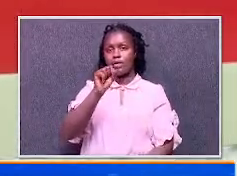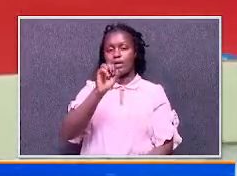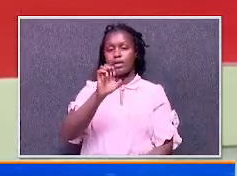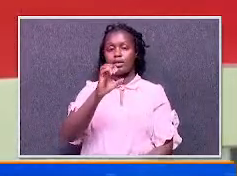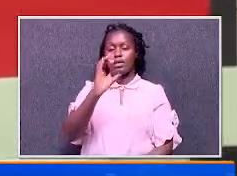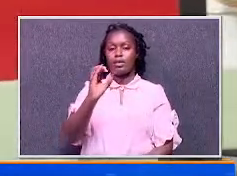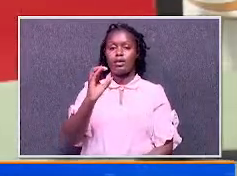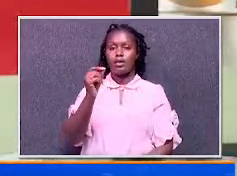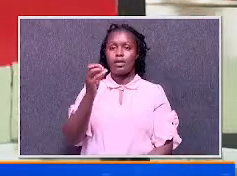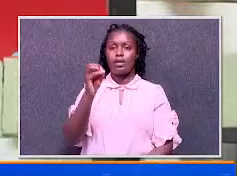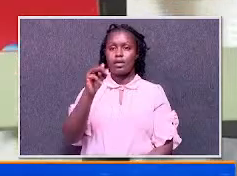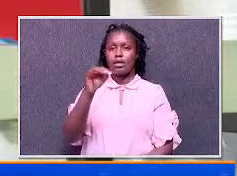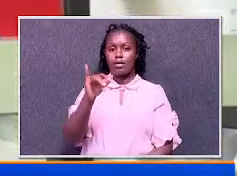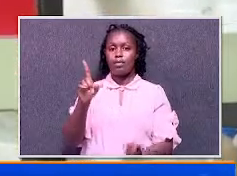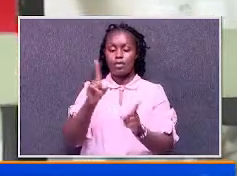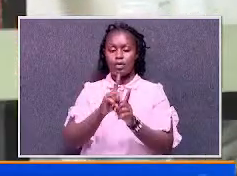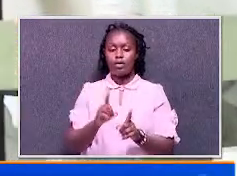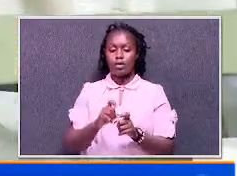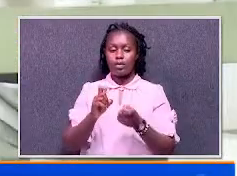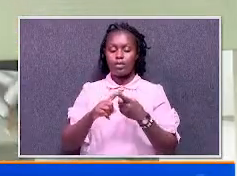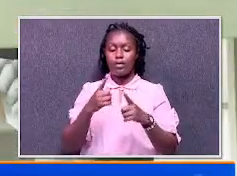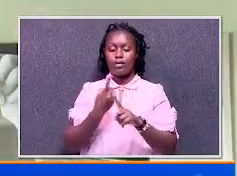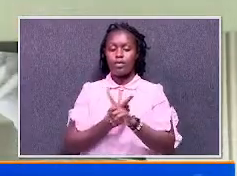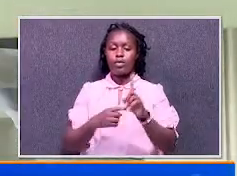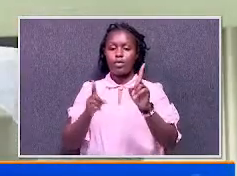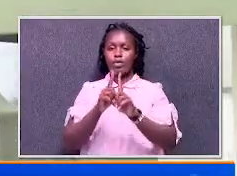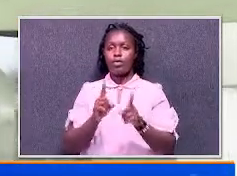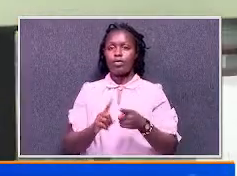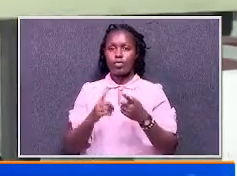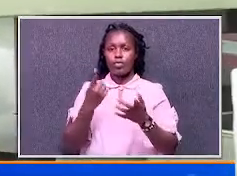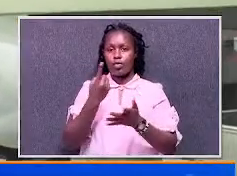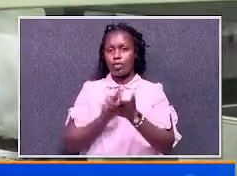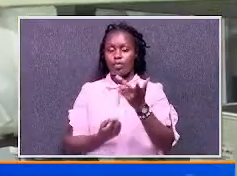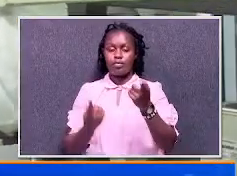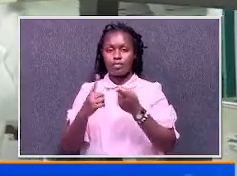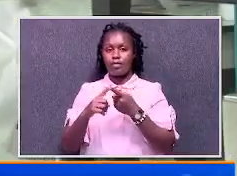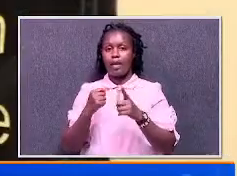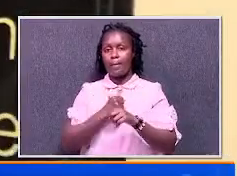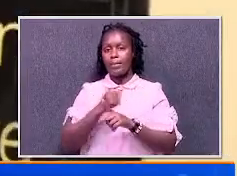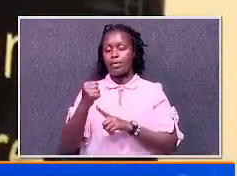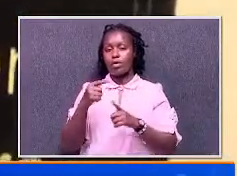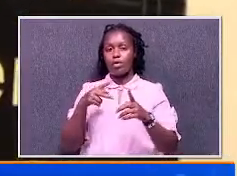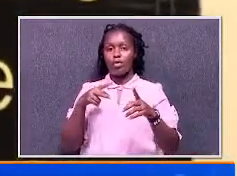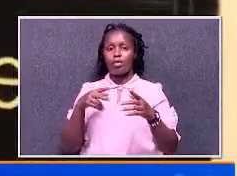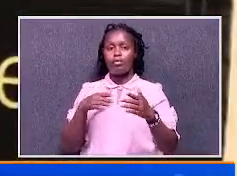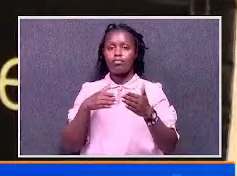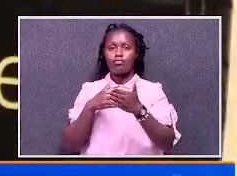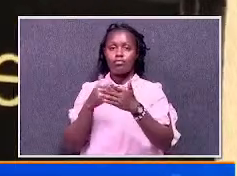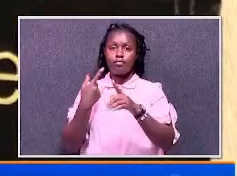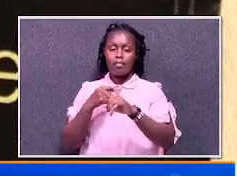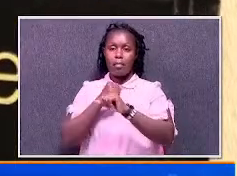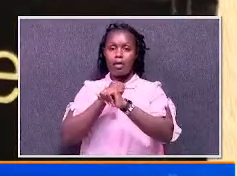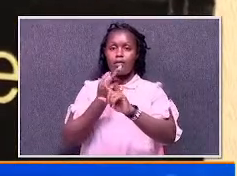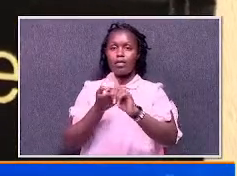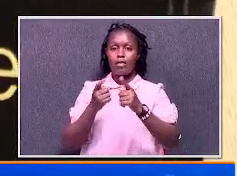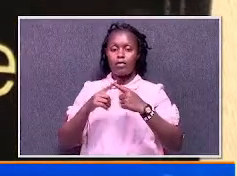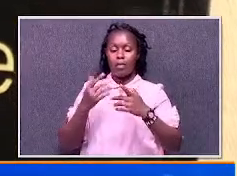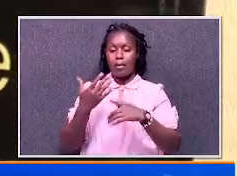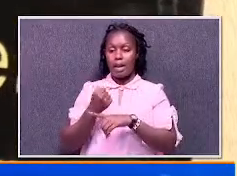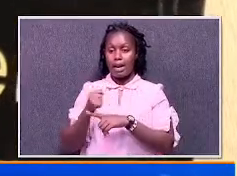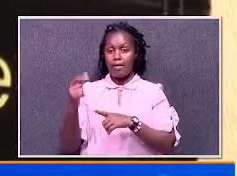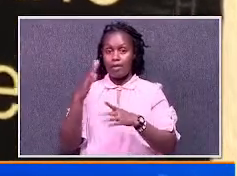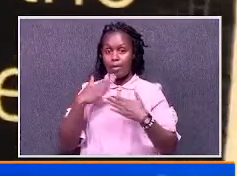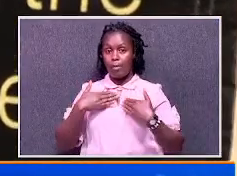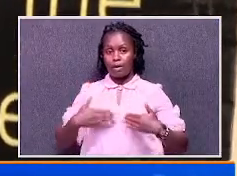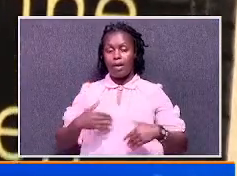or blocks the vas deferens, a tube transporting the sperms to prevent them from leaving a man's body, therefore